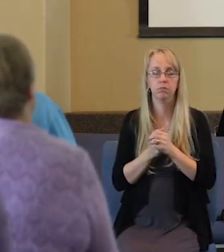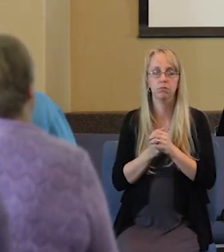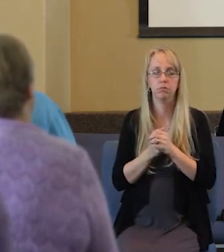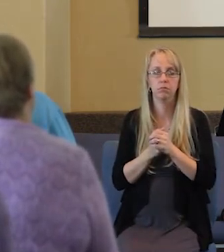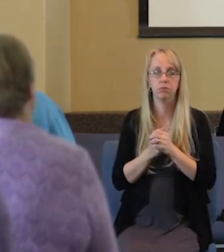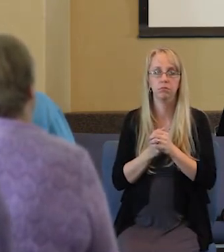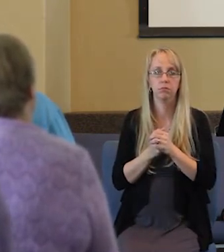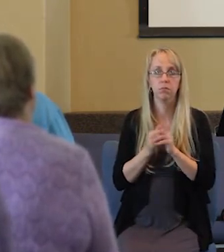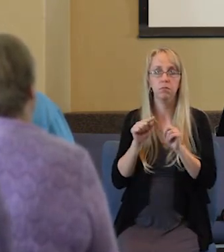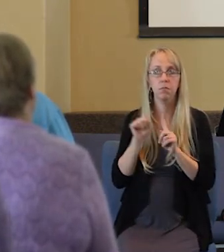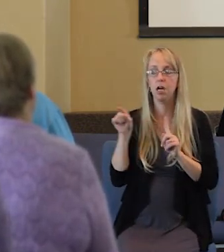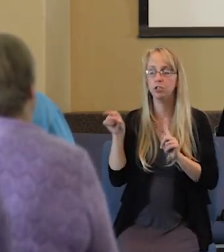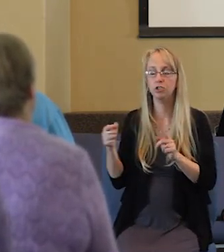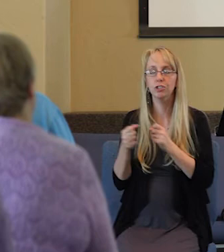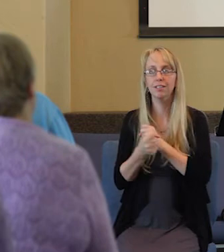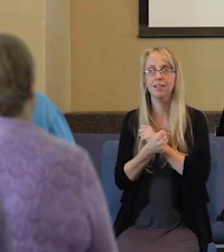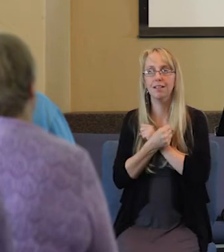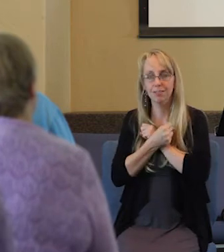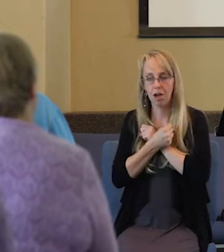she loved her kids